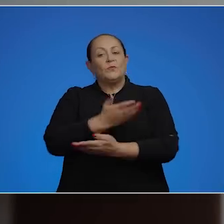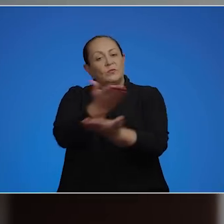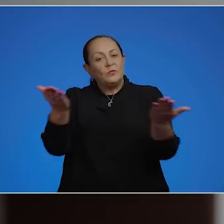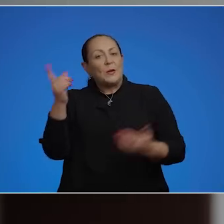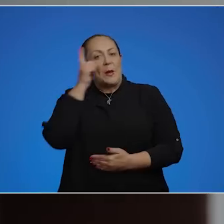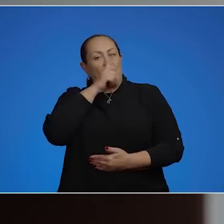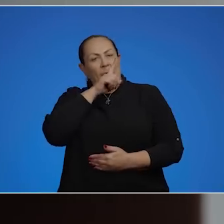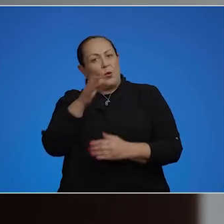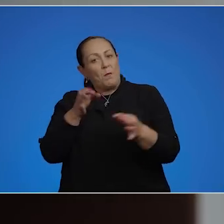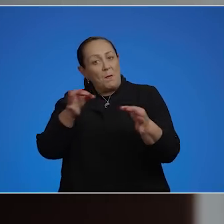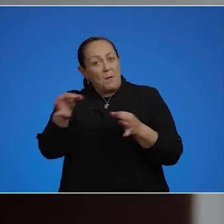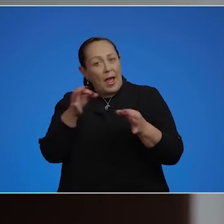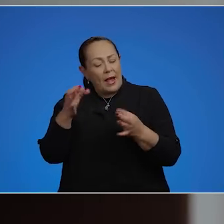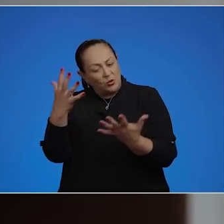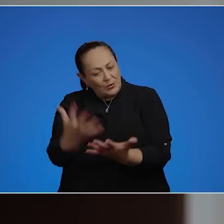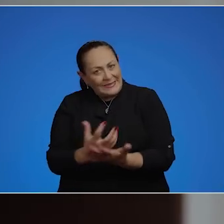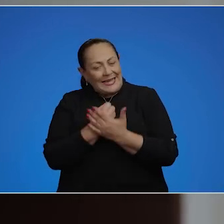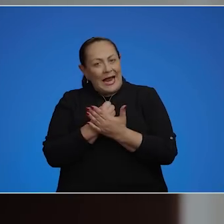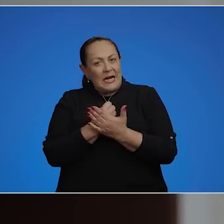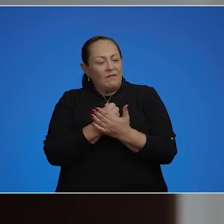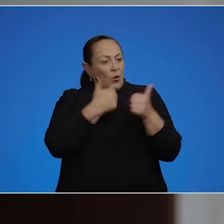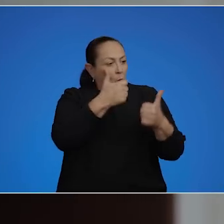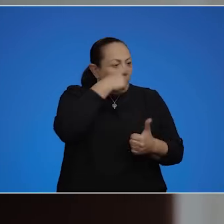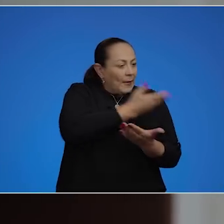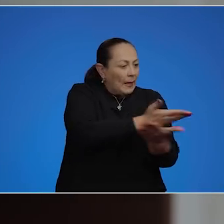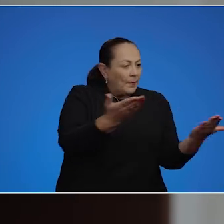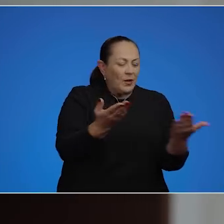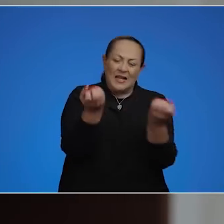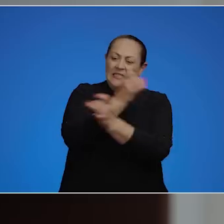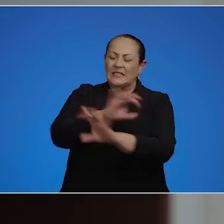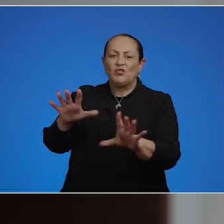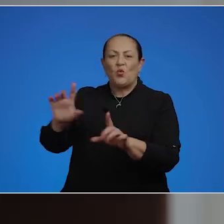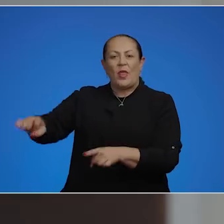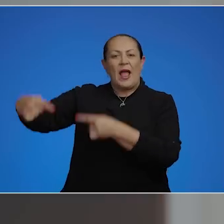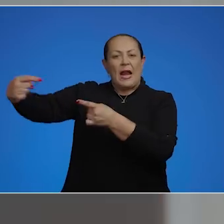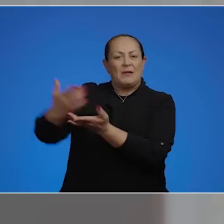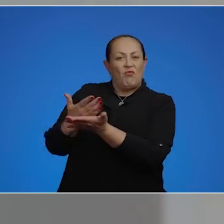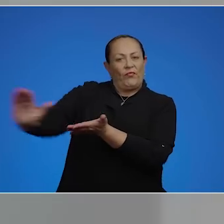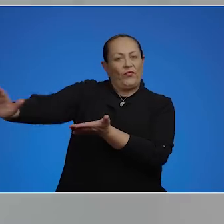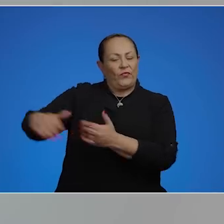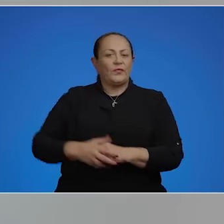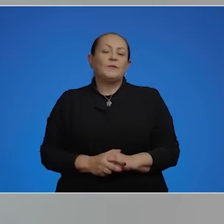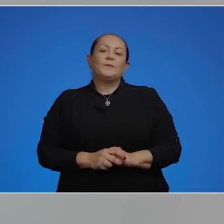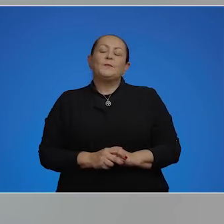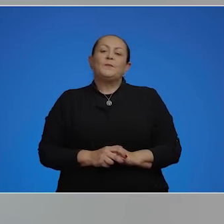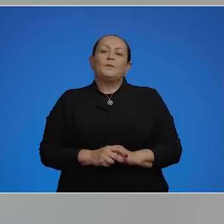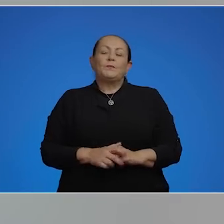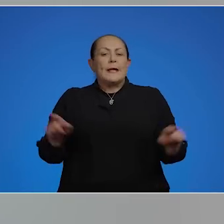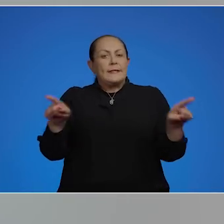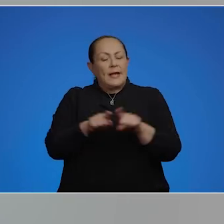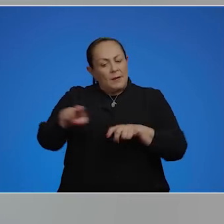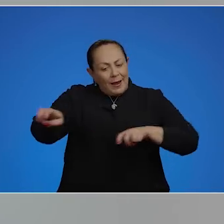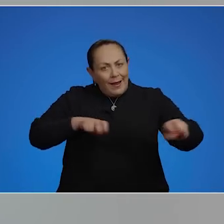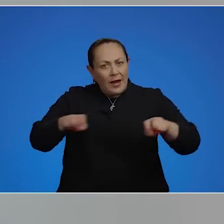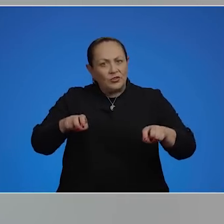of your people, the saving of the virtuous and the ruin of their enemies. For by the same act with